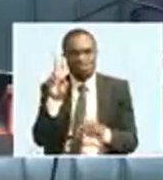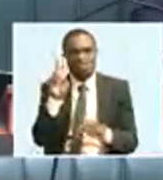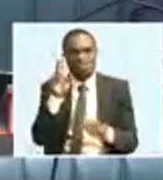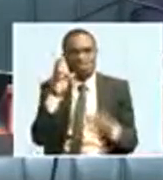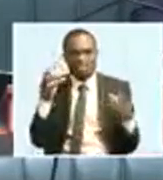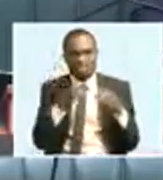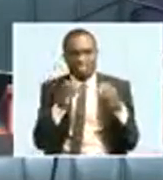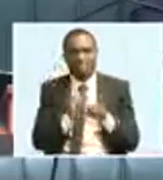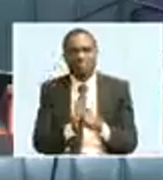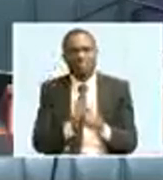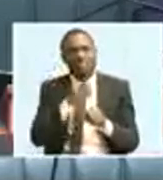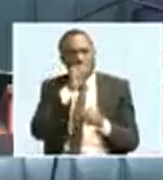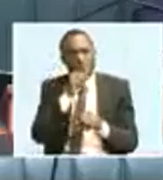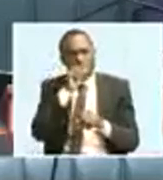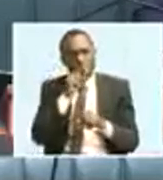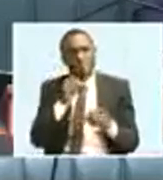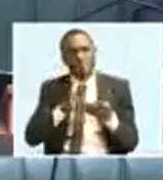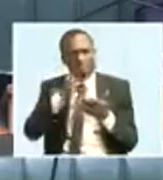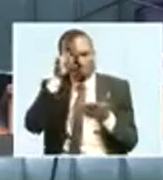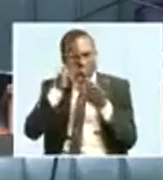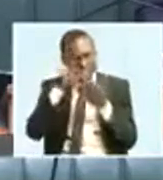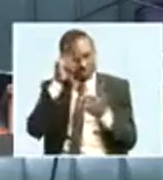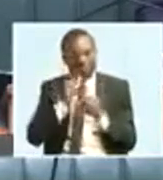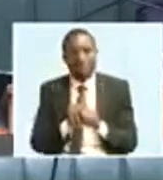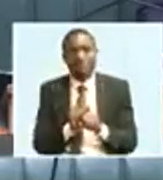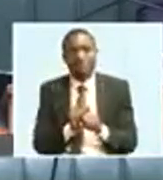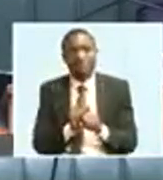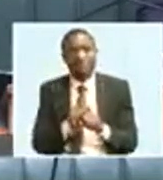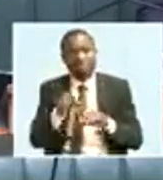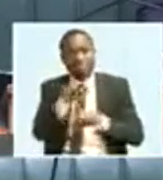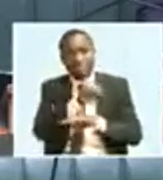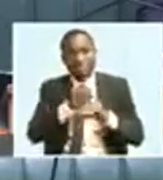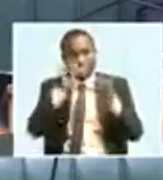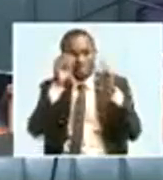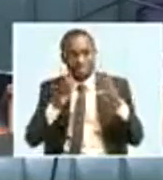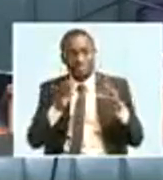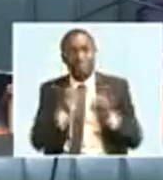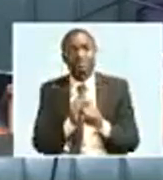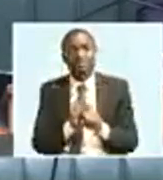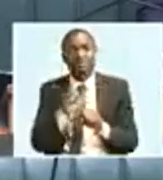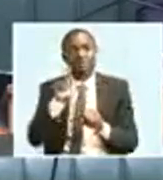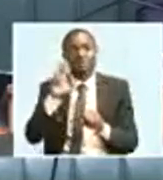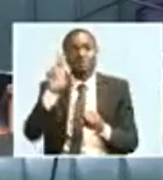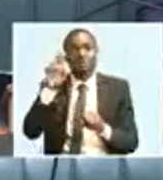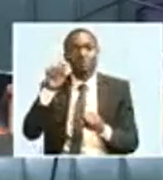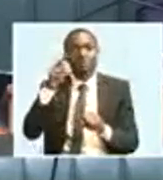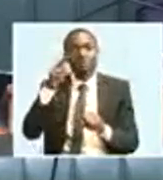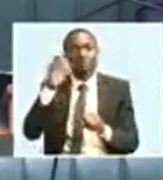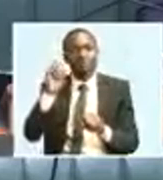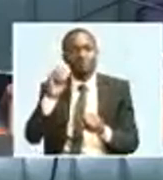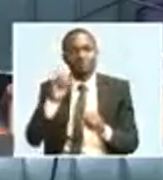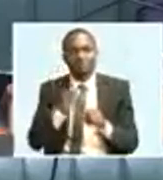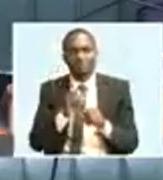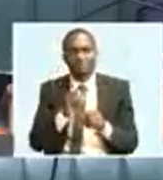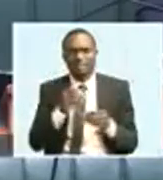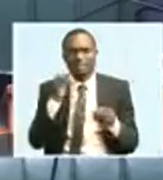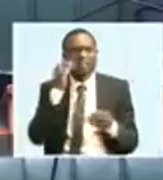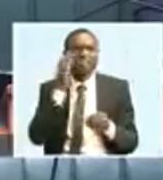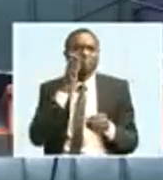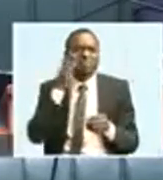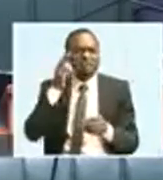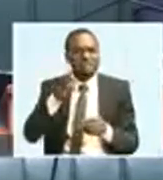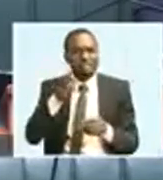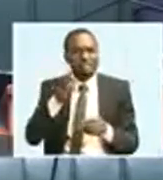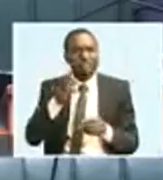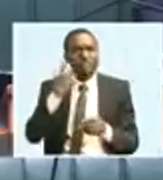pupils. Ms. Doris Lungu, a senior teacher of house number